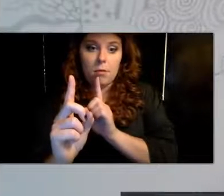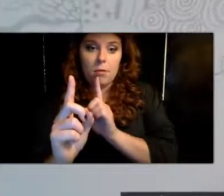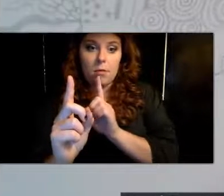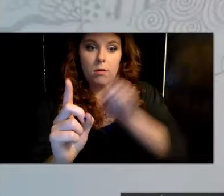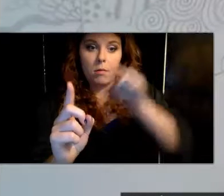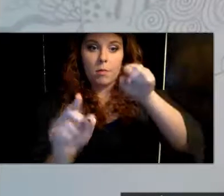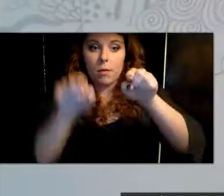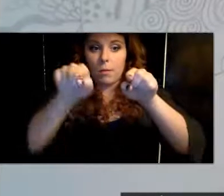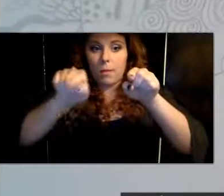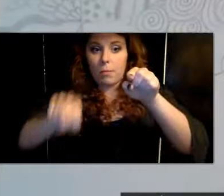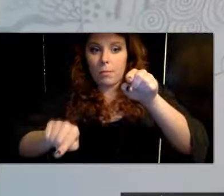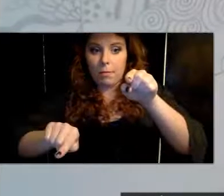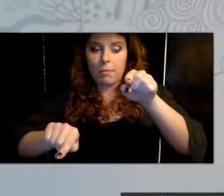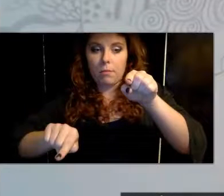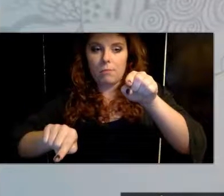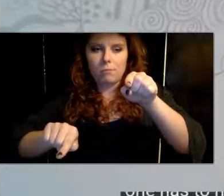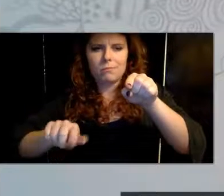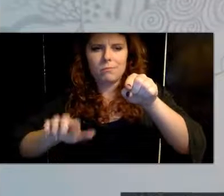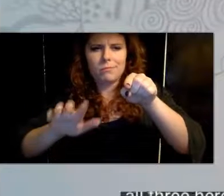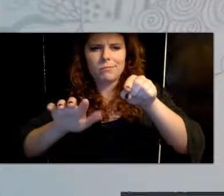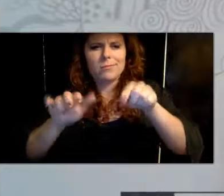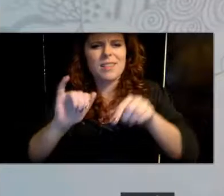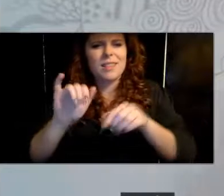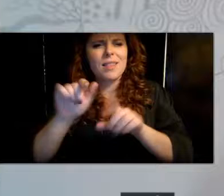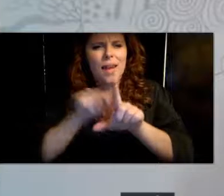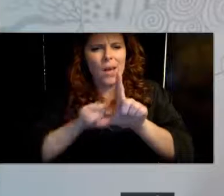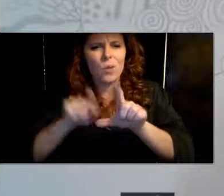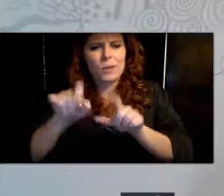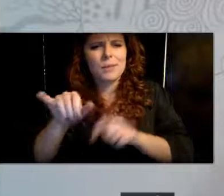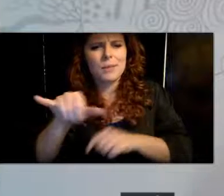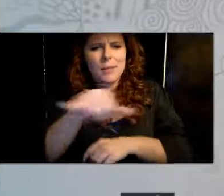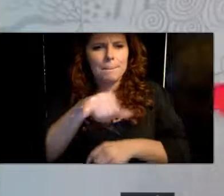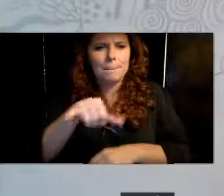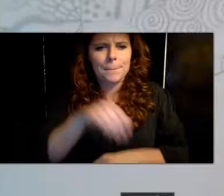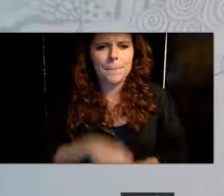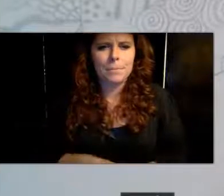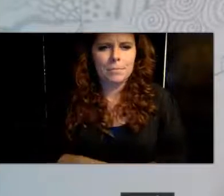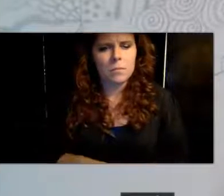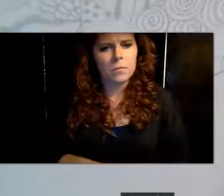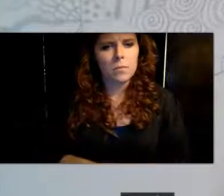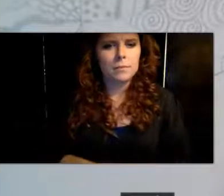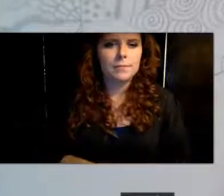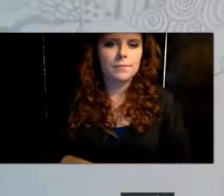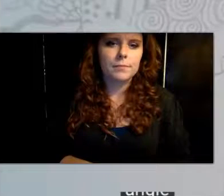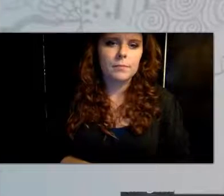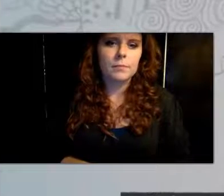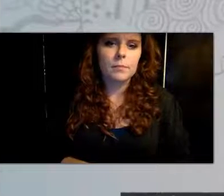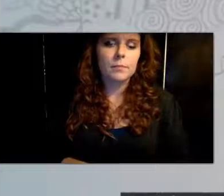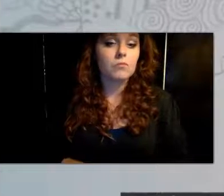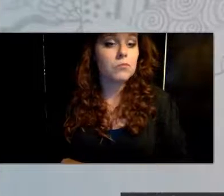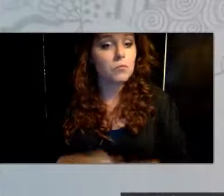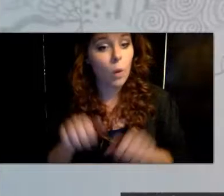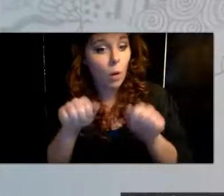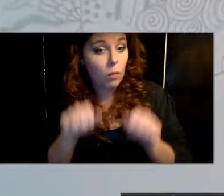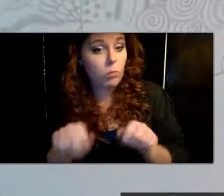then all three here have to be about the same angle to make a convincing cube. Okay. You can